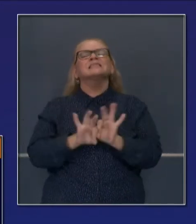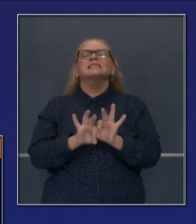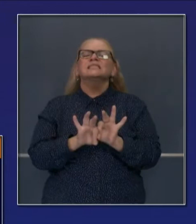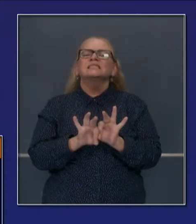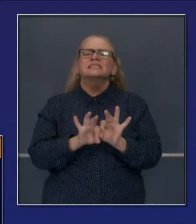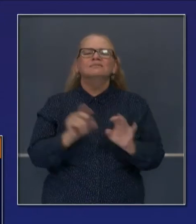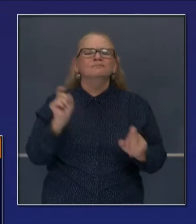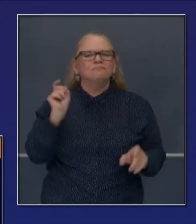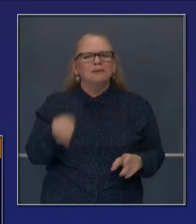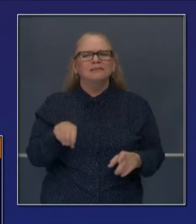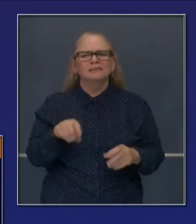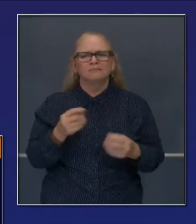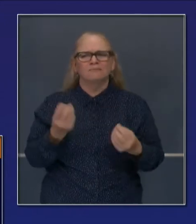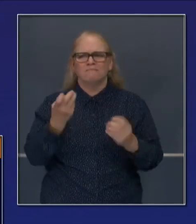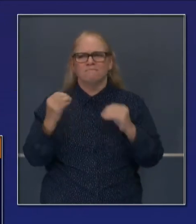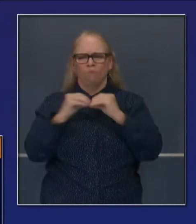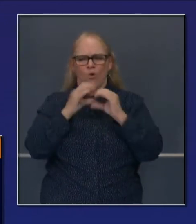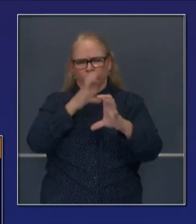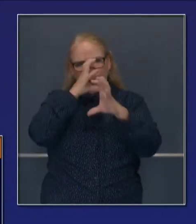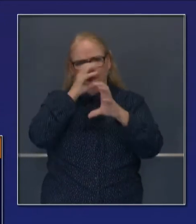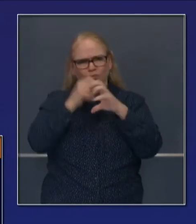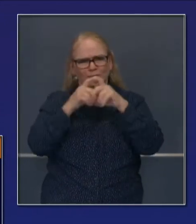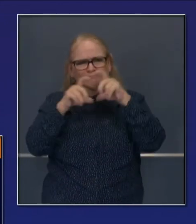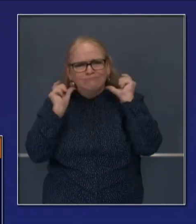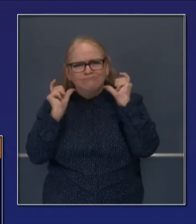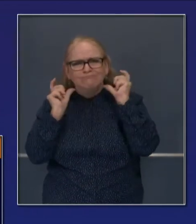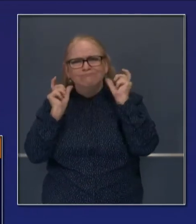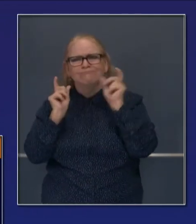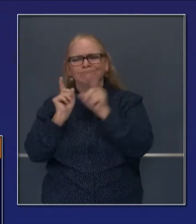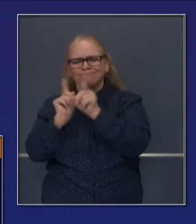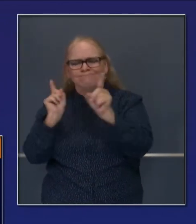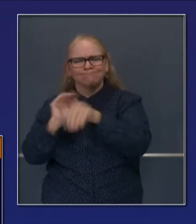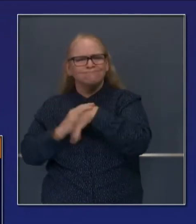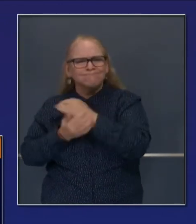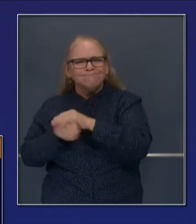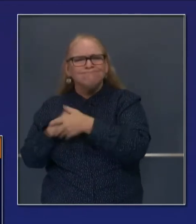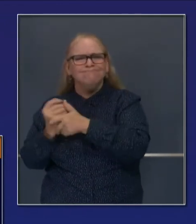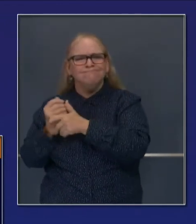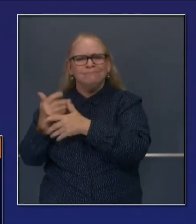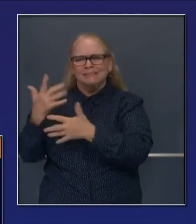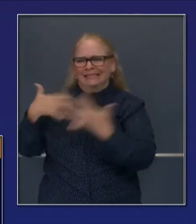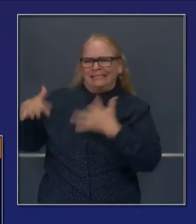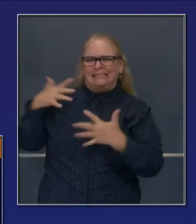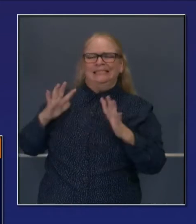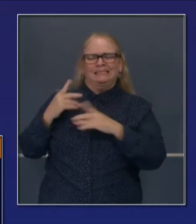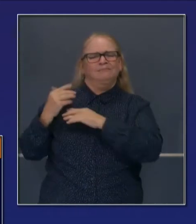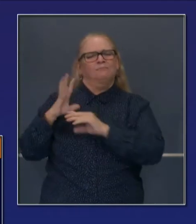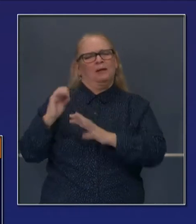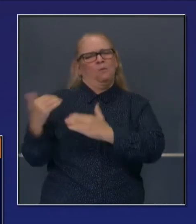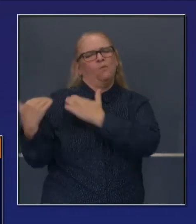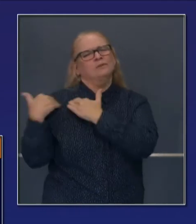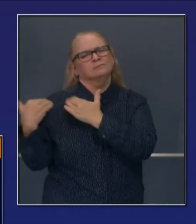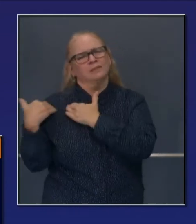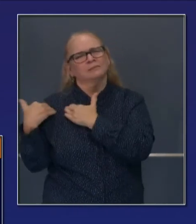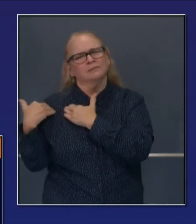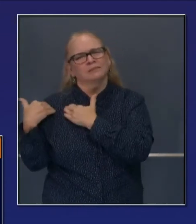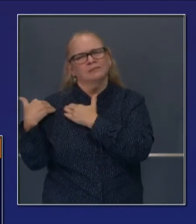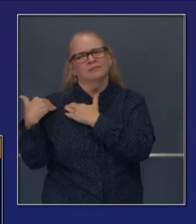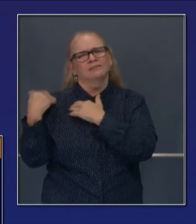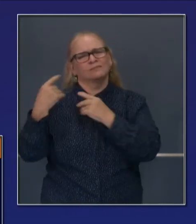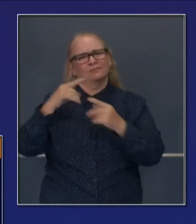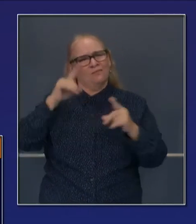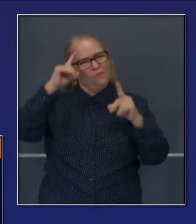our efforts and our vigilance in terms of the actions individually we take and collectively we take to mitigate the spread of